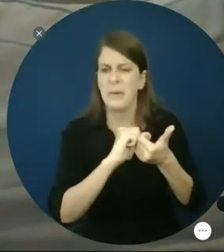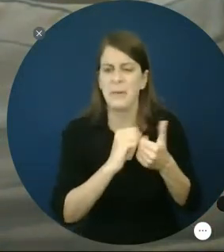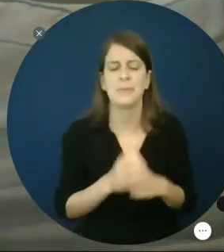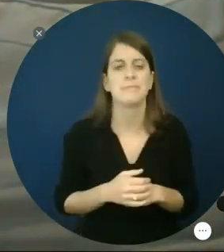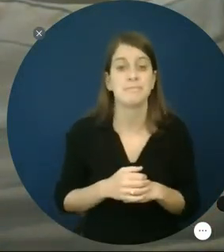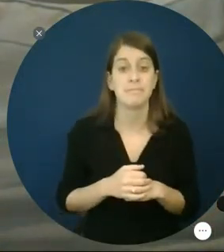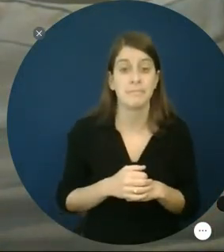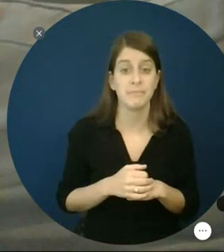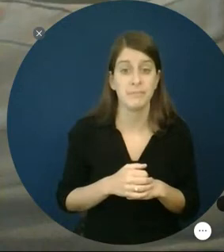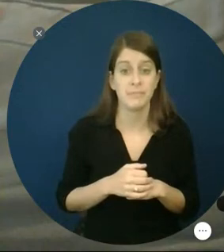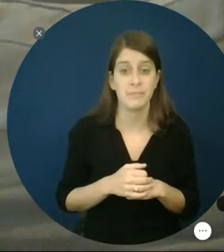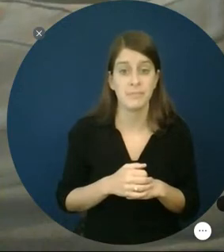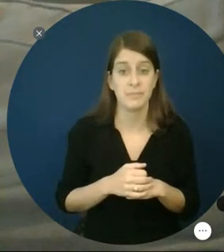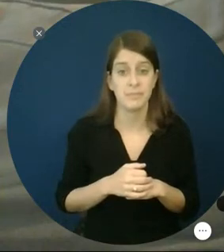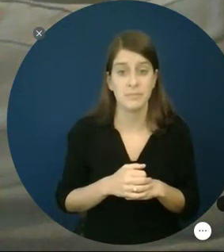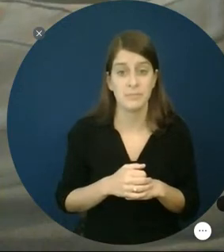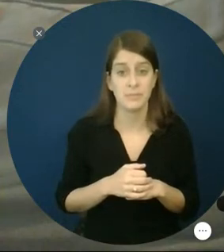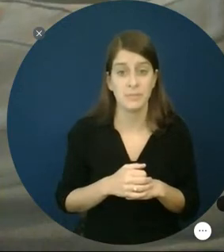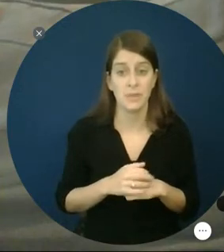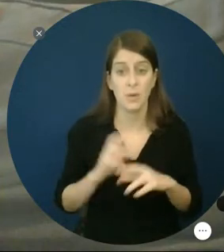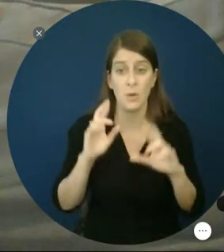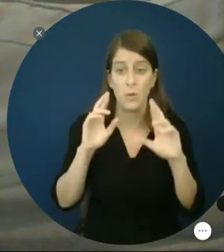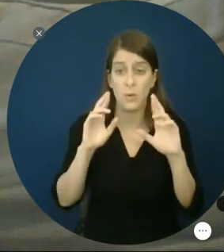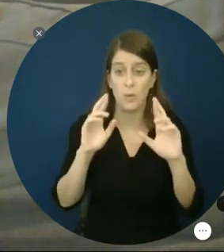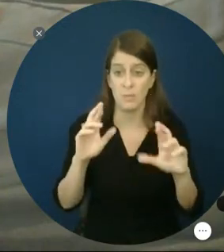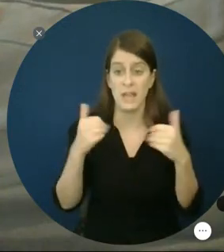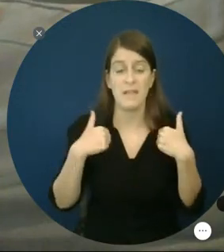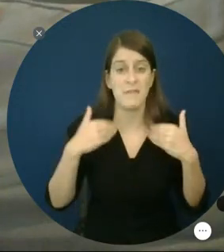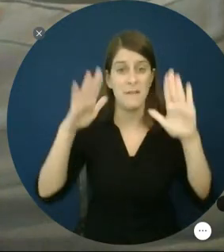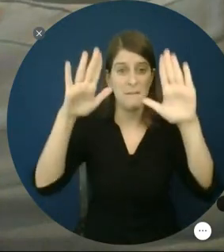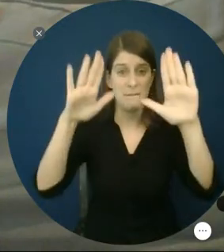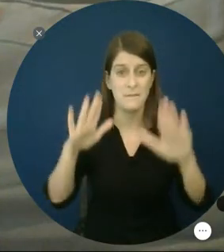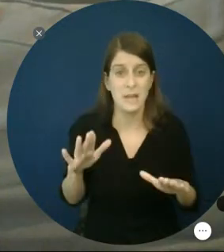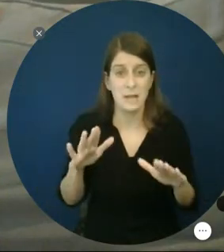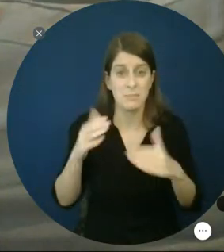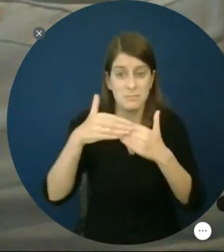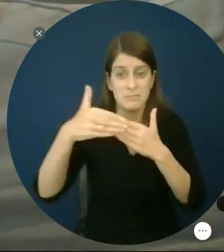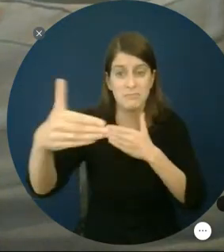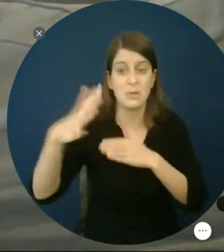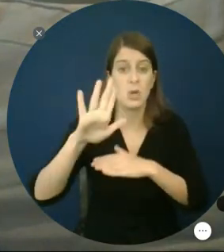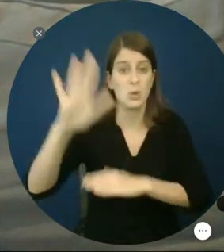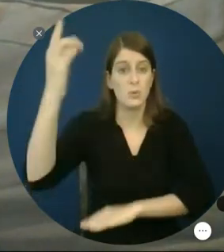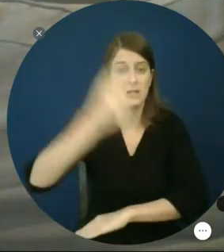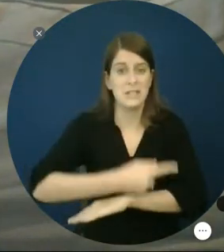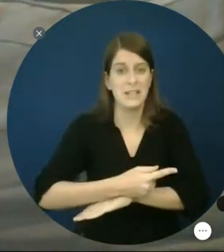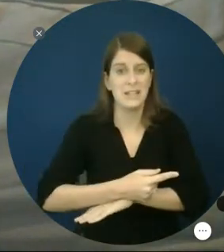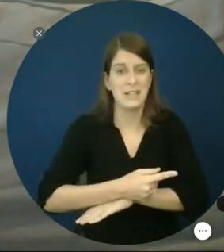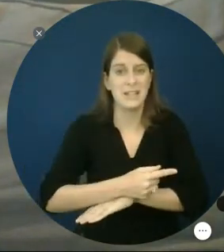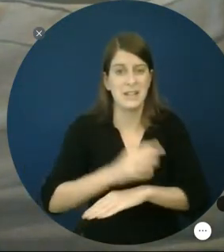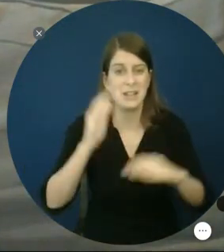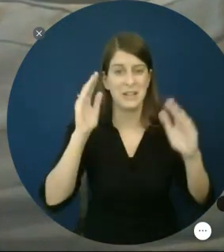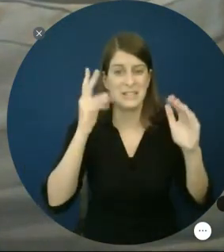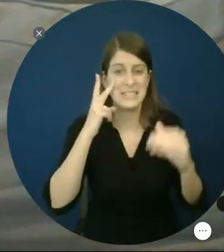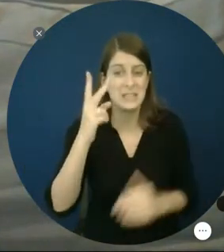With that, hope you have a fabulous rest of your day, and I'll hope to see you soon at another video.